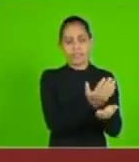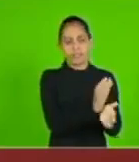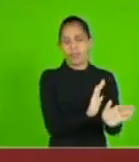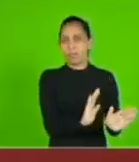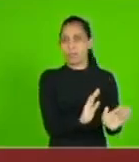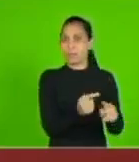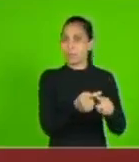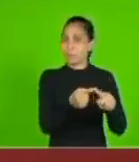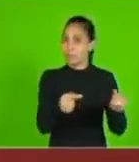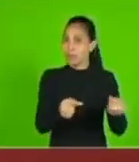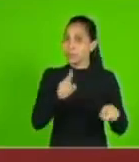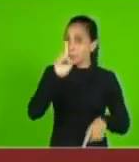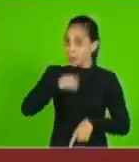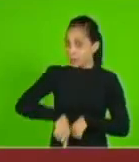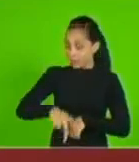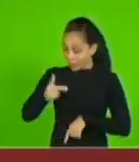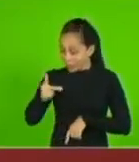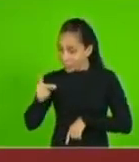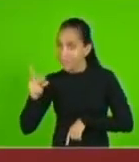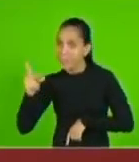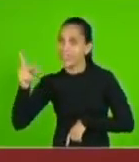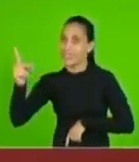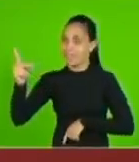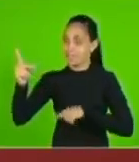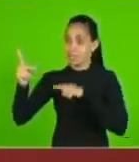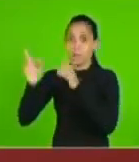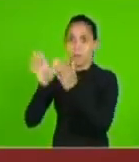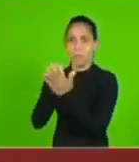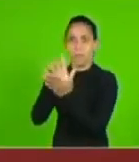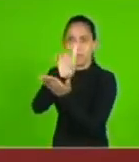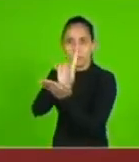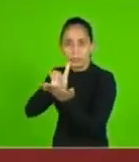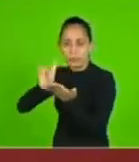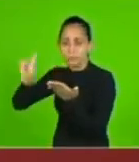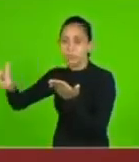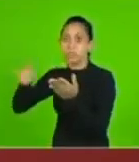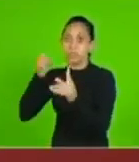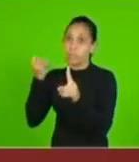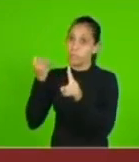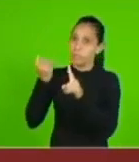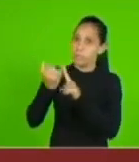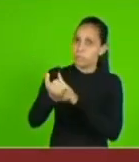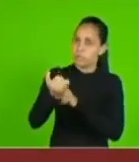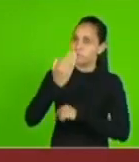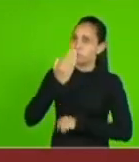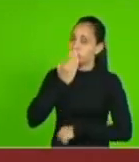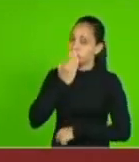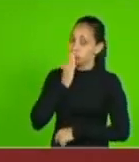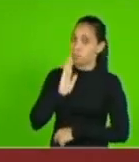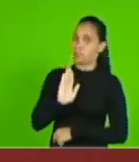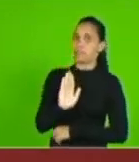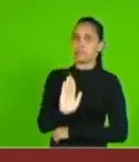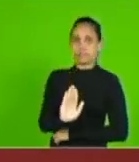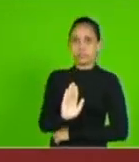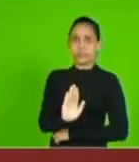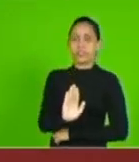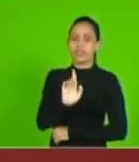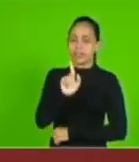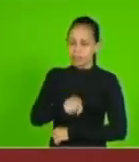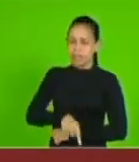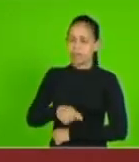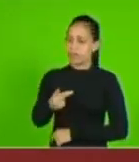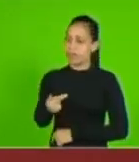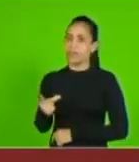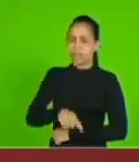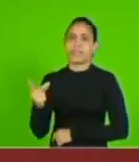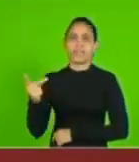pass, but what is eternal? The Word of God, the prophecy, the promise that one day we will